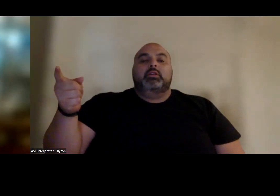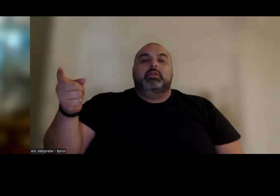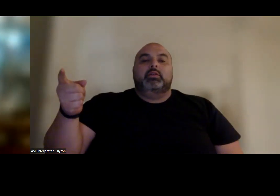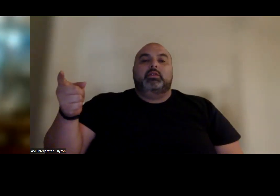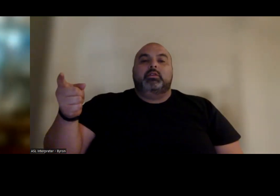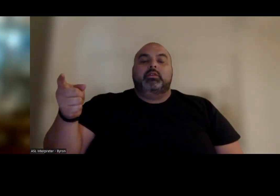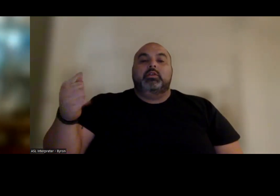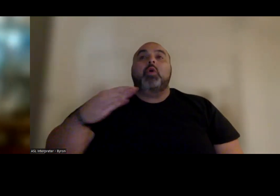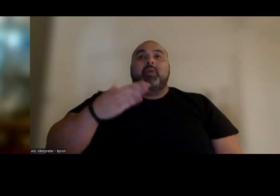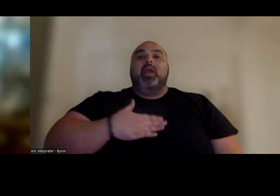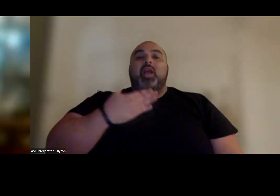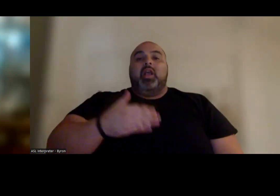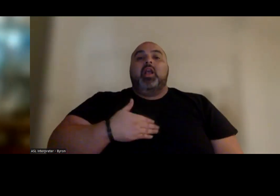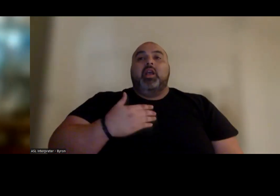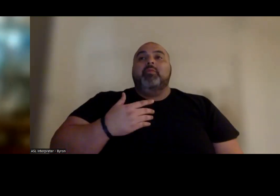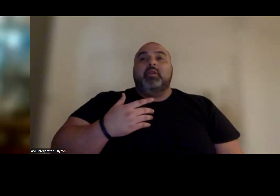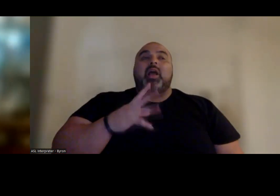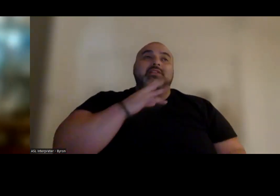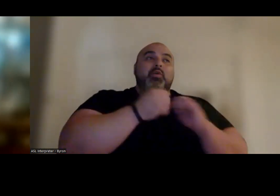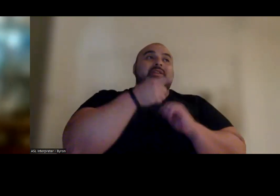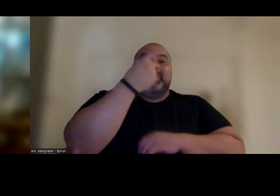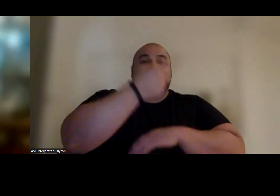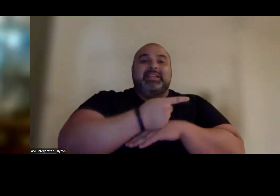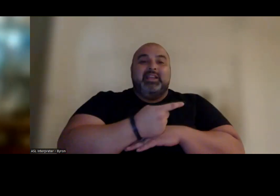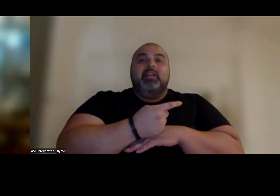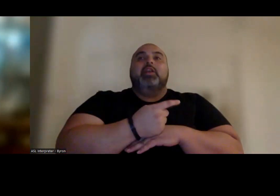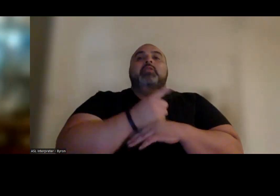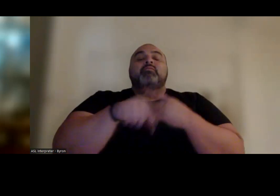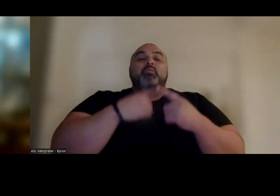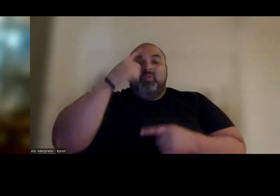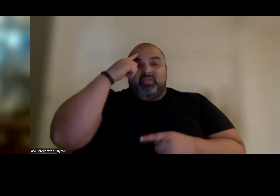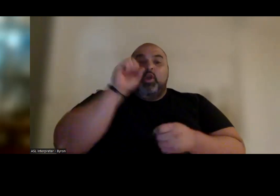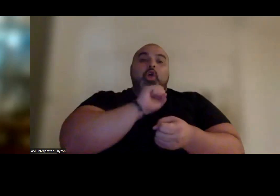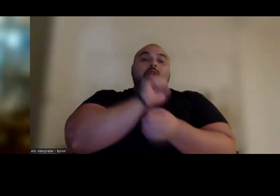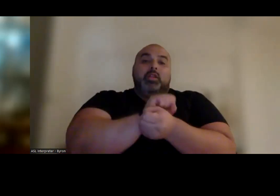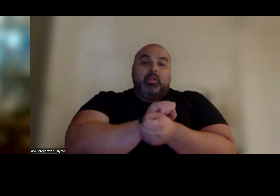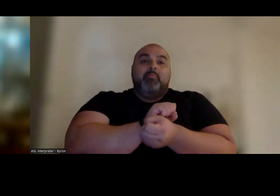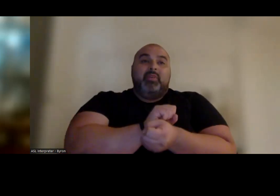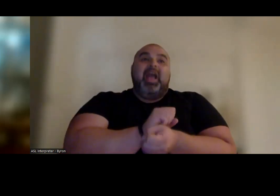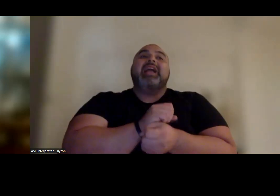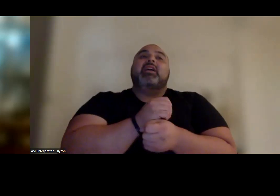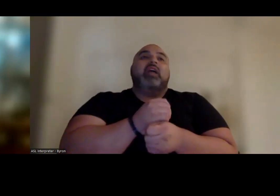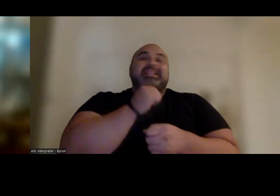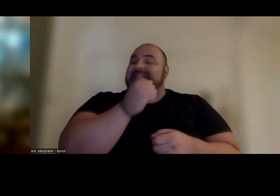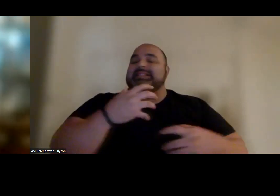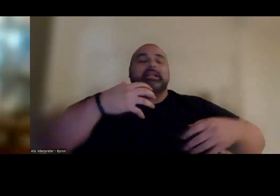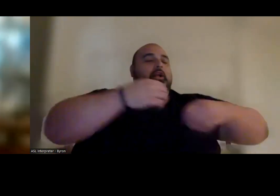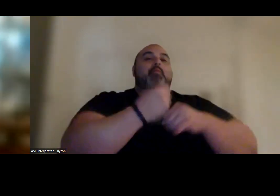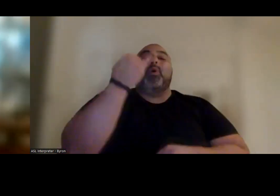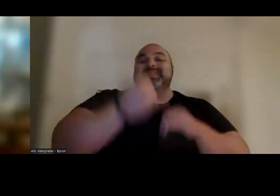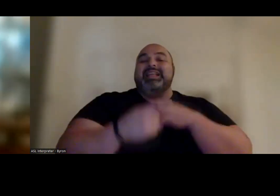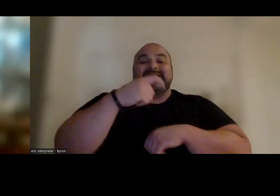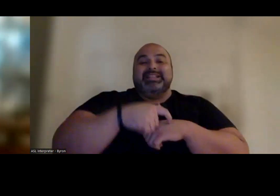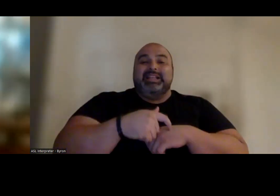So I'm glad I hugged him that day when I found out lockdown was happening. But I did get to hug him one last time. And it was when I